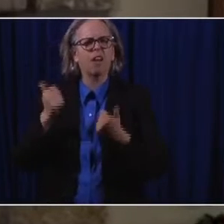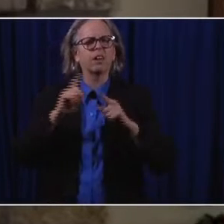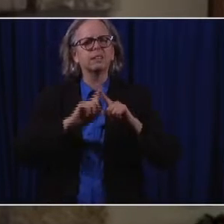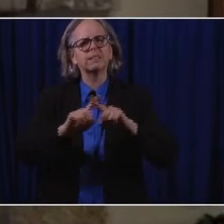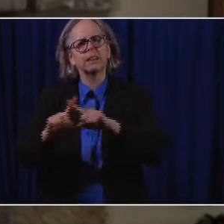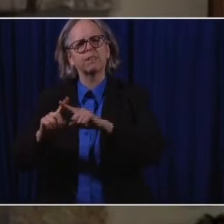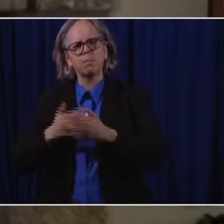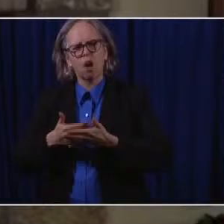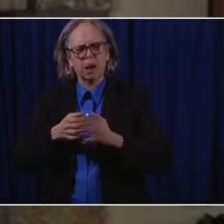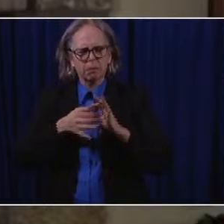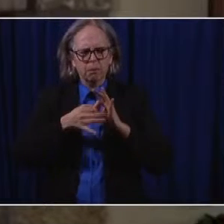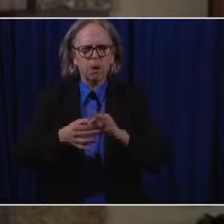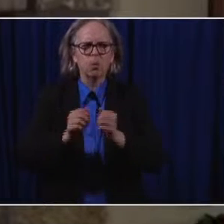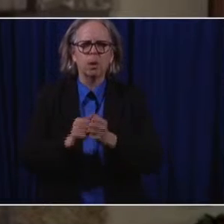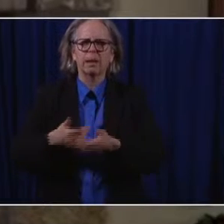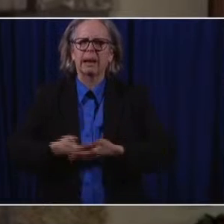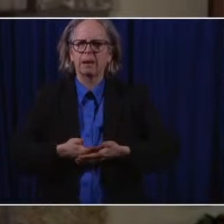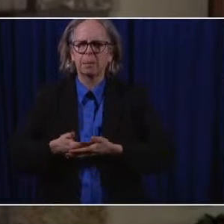and racial disparity.